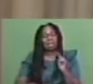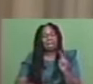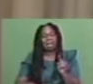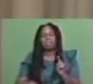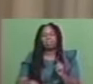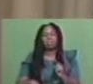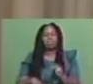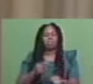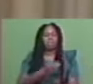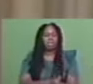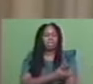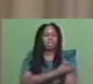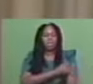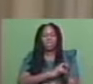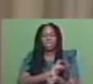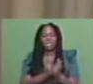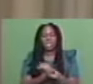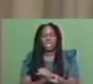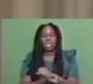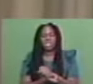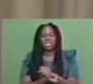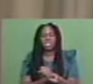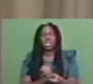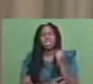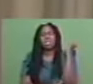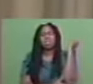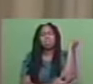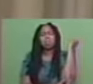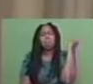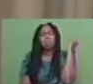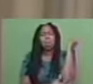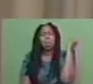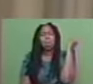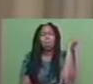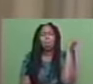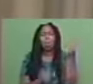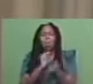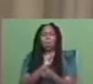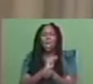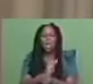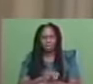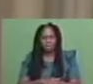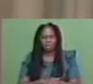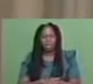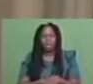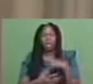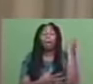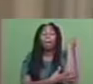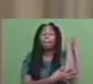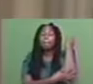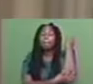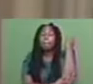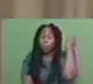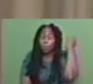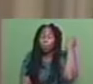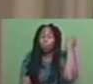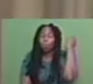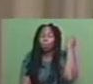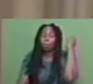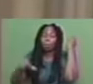implementation. It could only mean that they think very little of the community nationally. They continue to shoot off